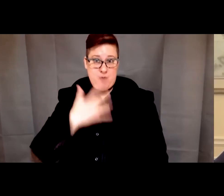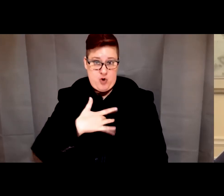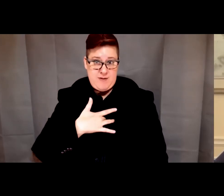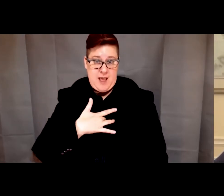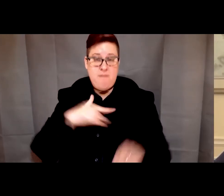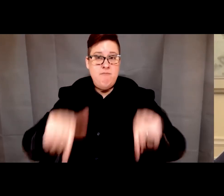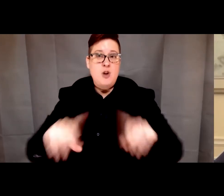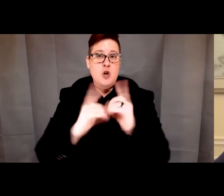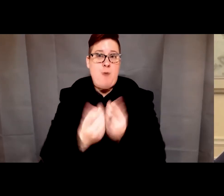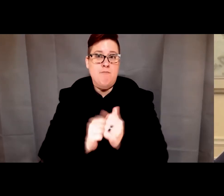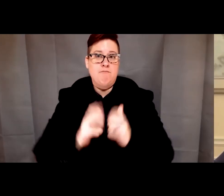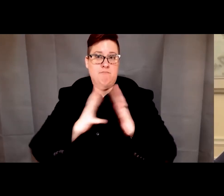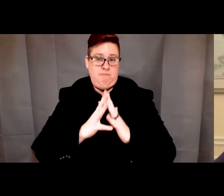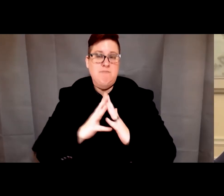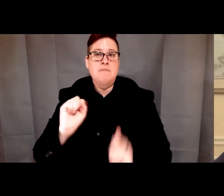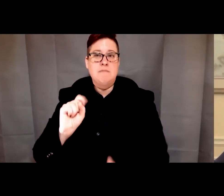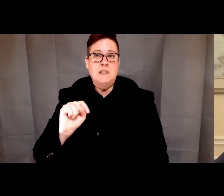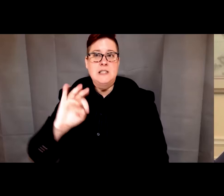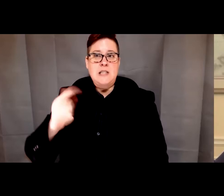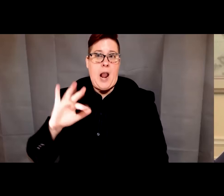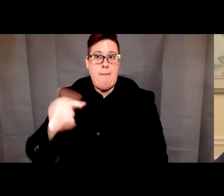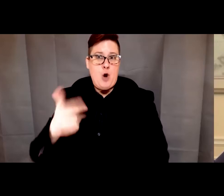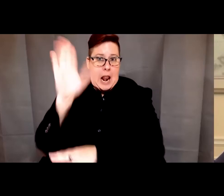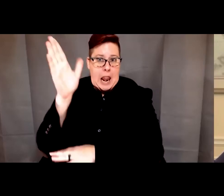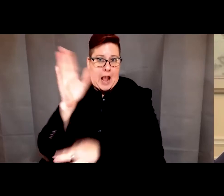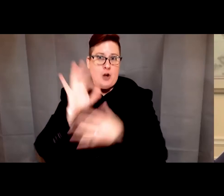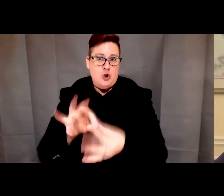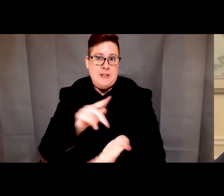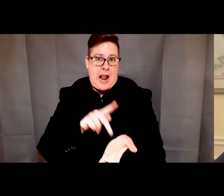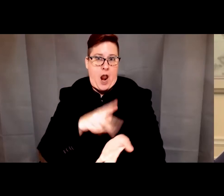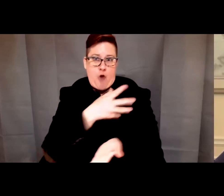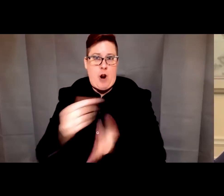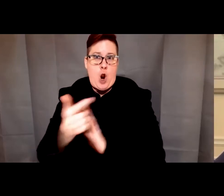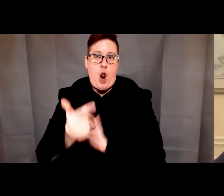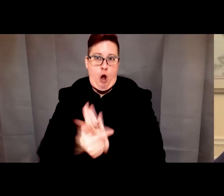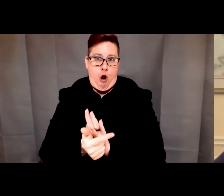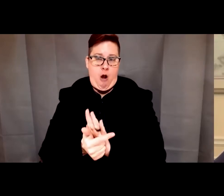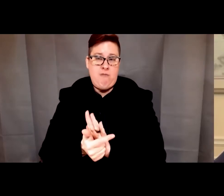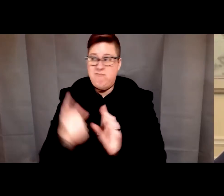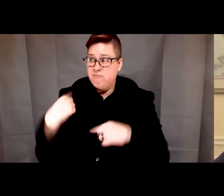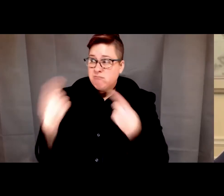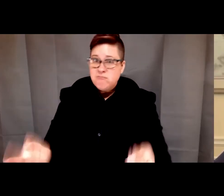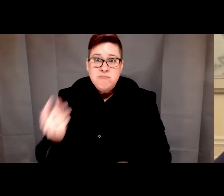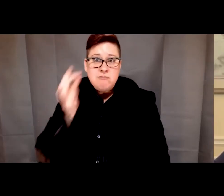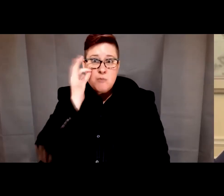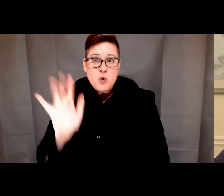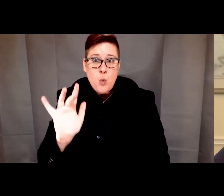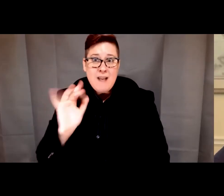department established the Charles E. Steinberg Lecture in Psychiatry and the Law. For almost 25 years, beginning